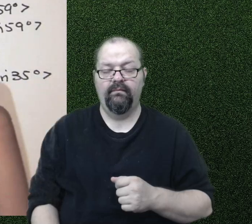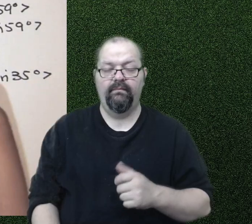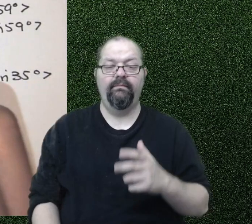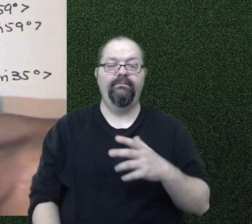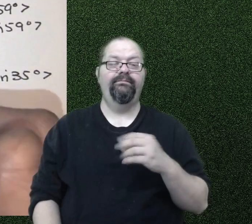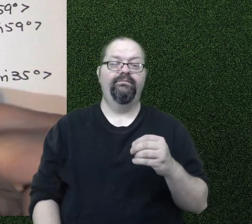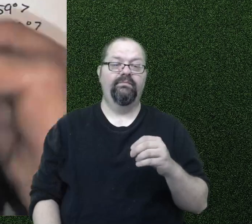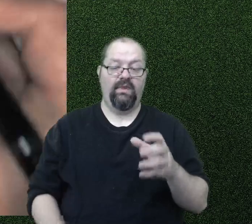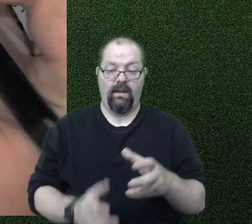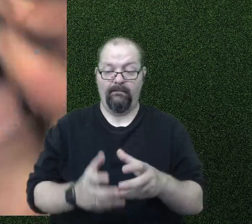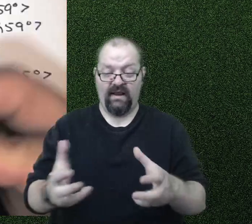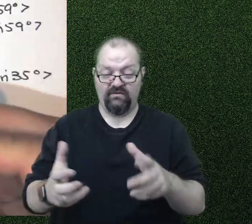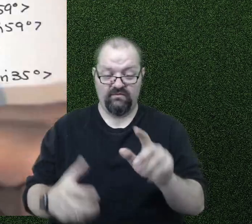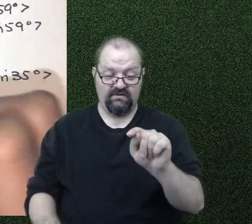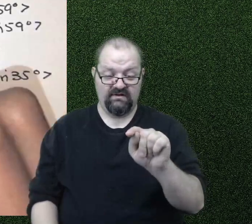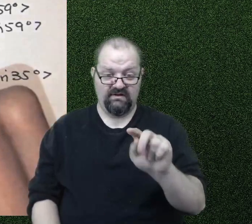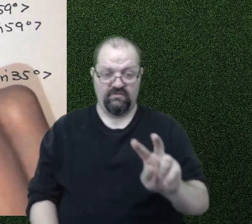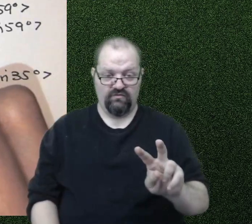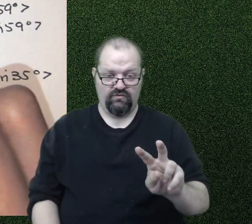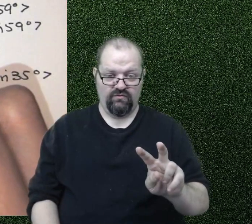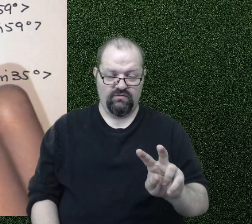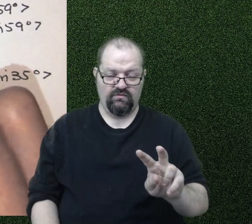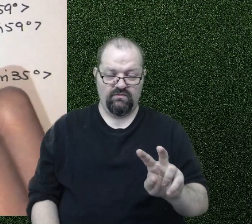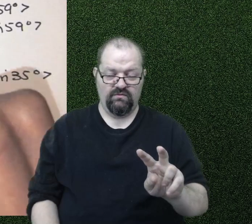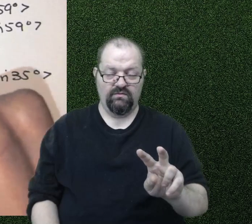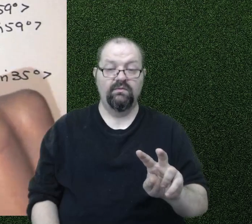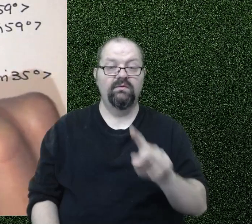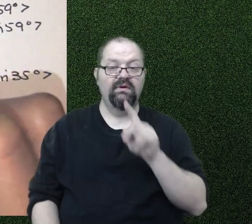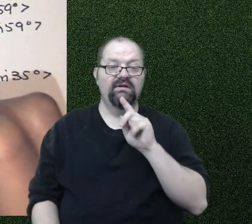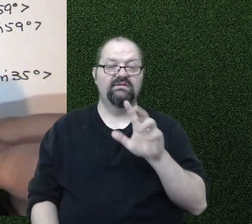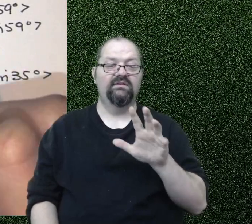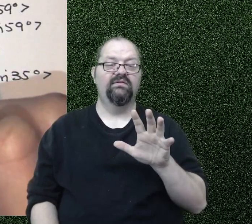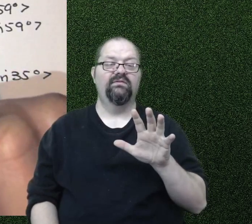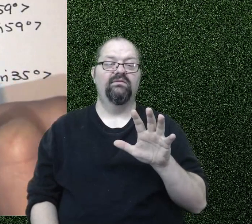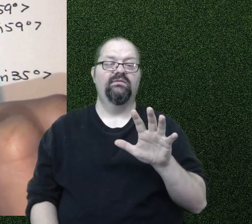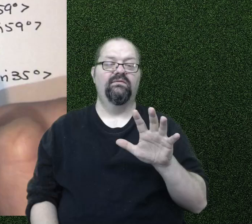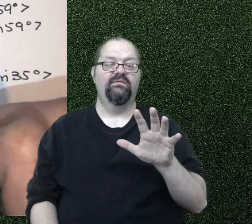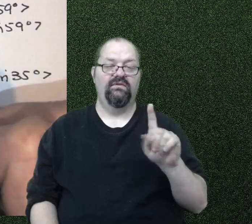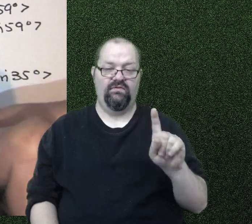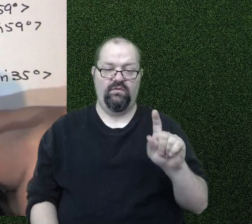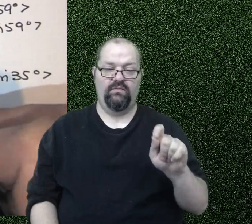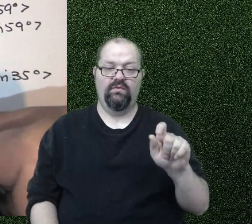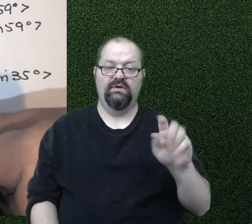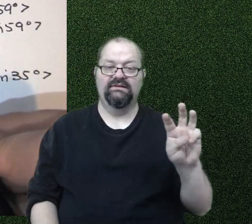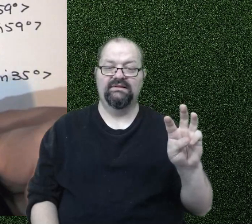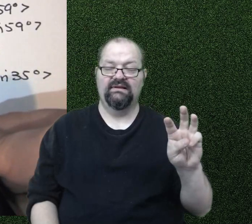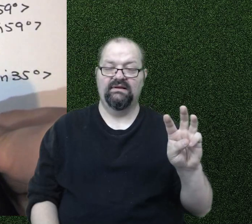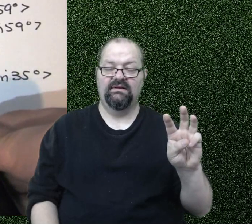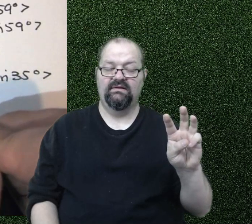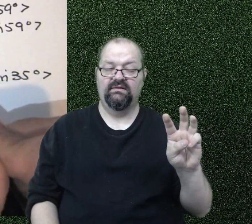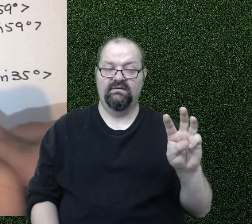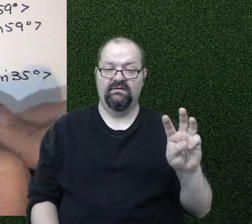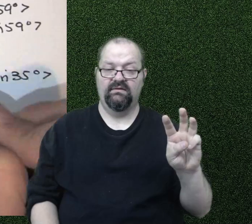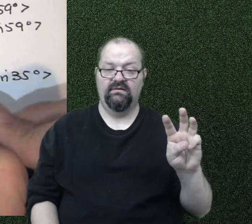And the magnitude of T2, according to our algebra up here, was 51.6.